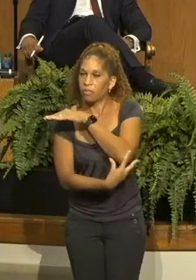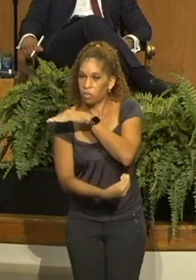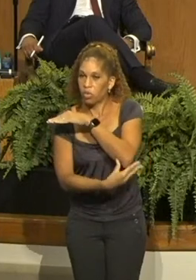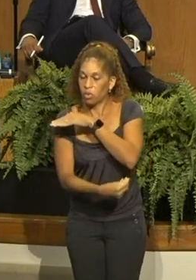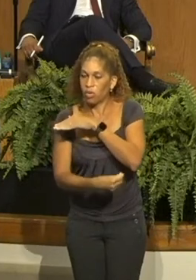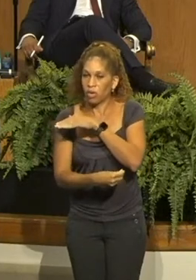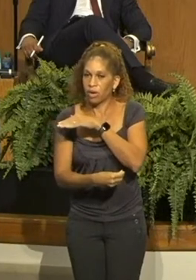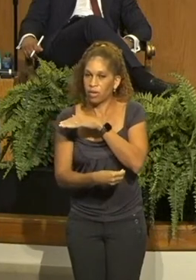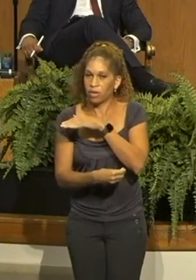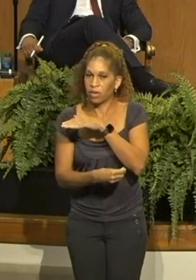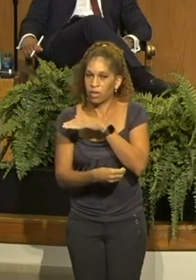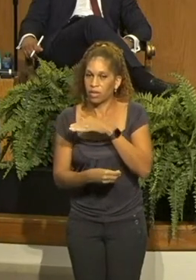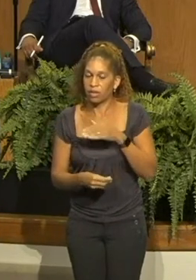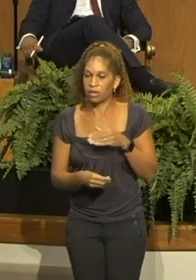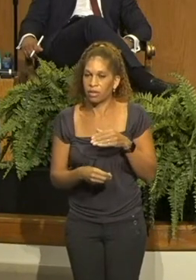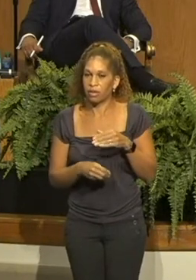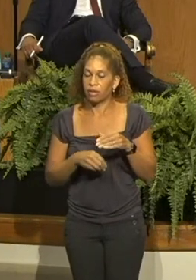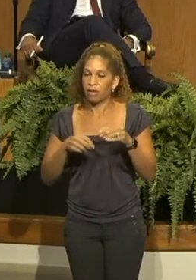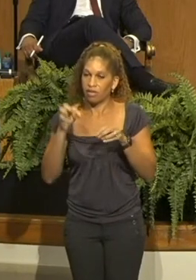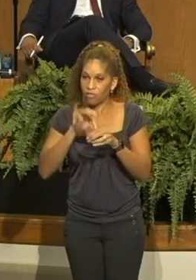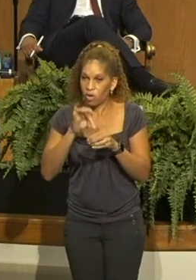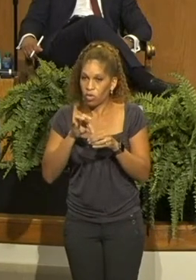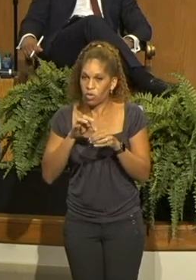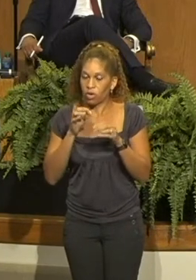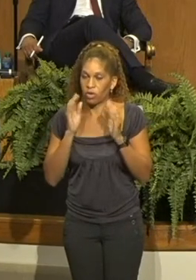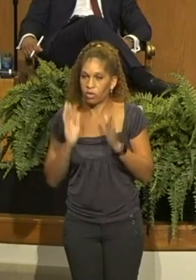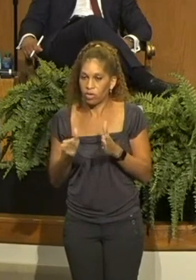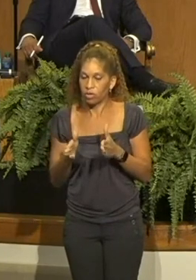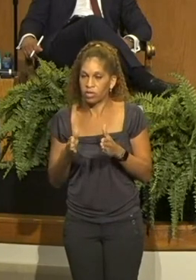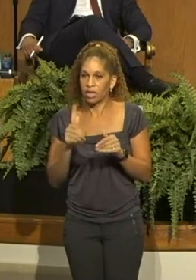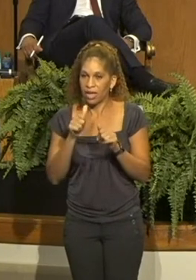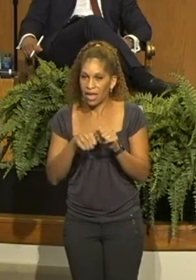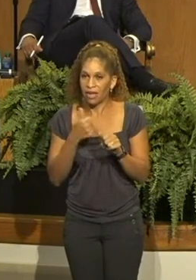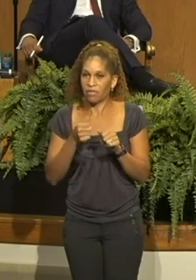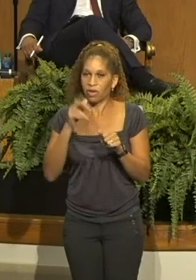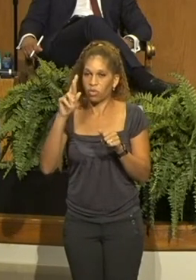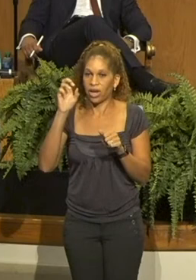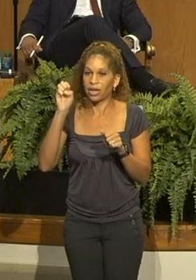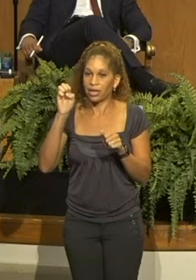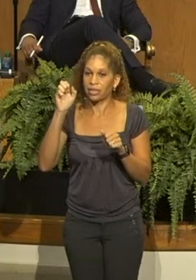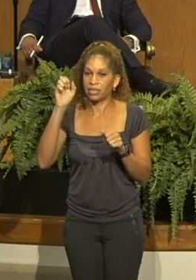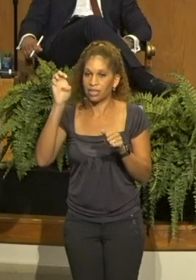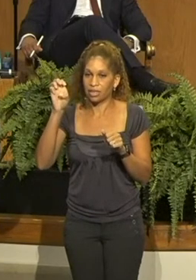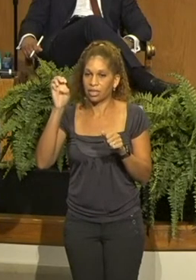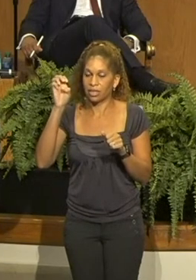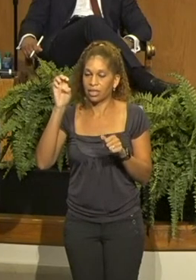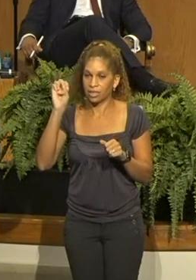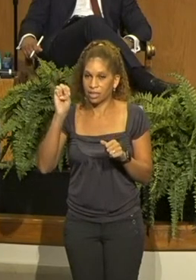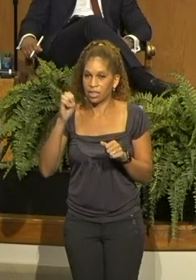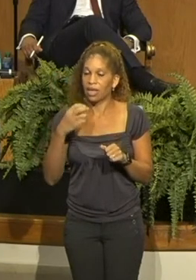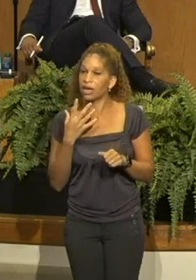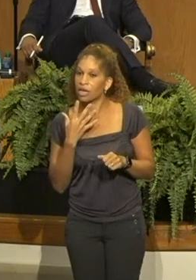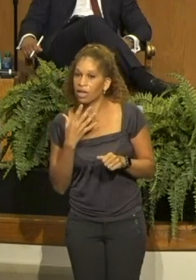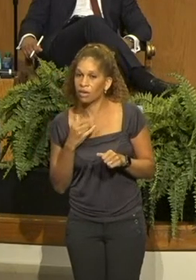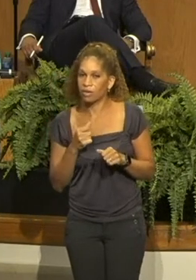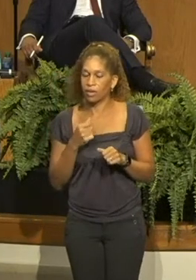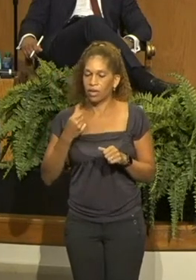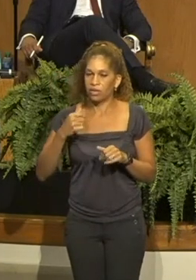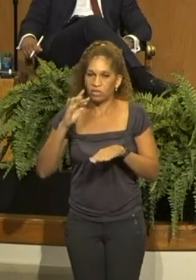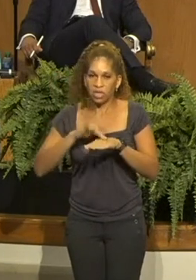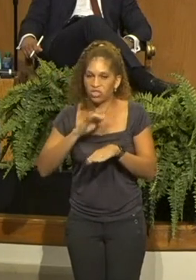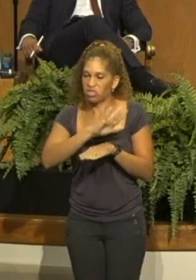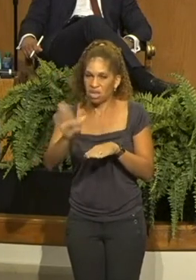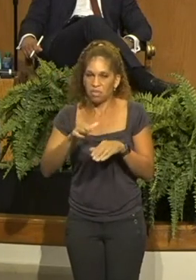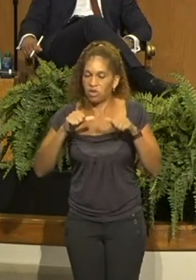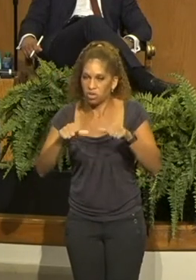low-income, poor and low-wealth voters of every race, creed, and color, to touch them, to encourage them,